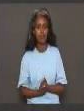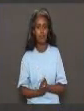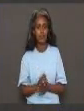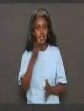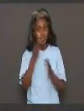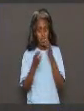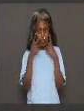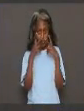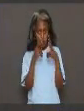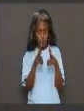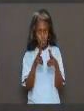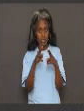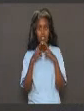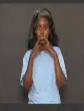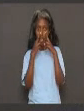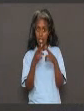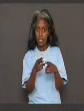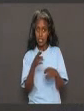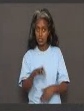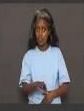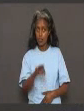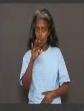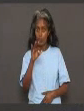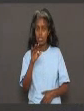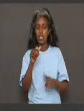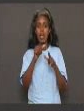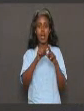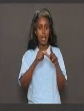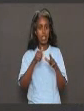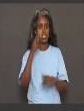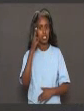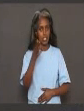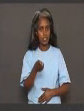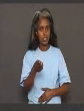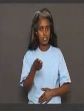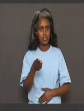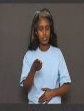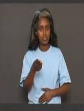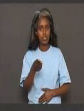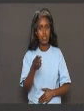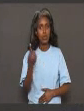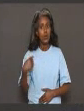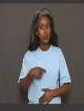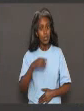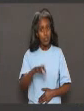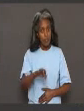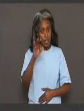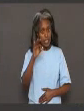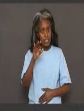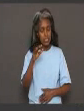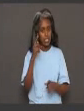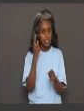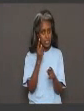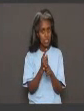If we look at the answers you found for angle H, we find that they are